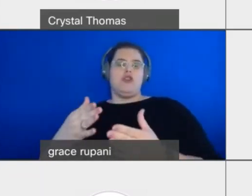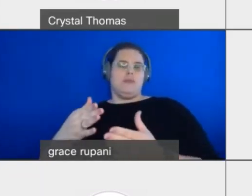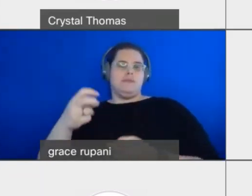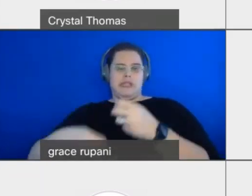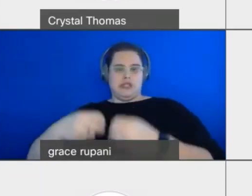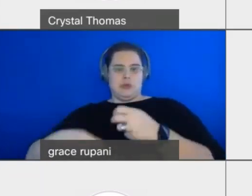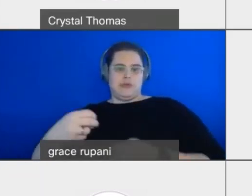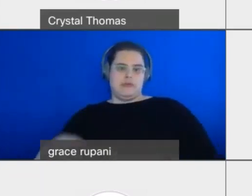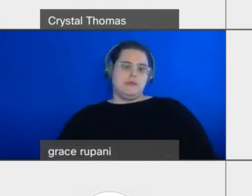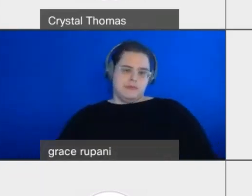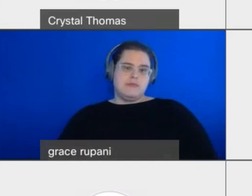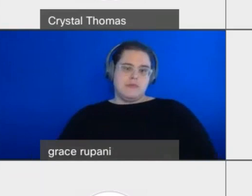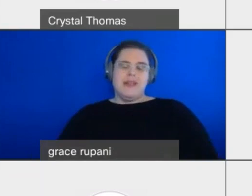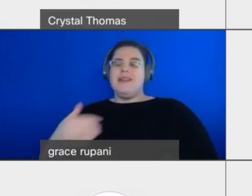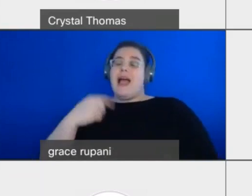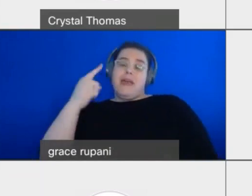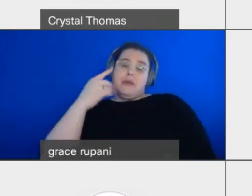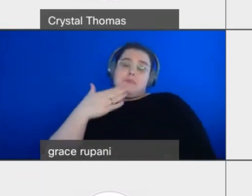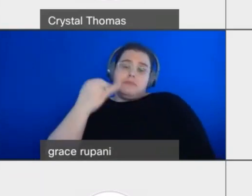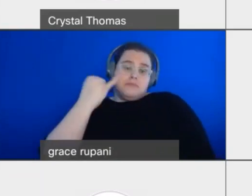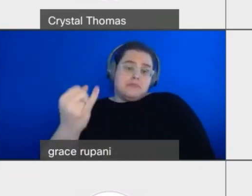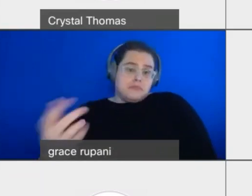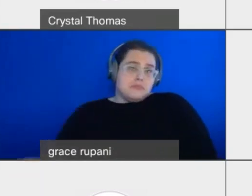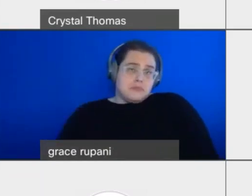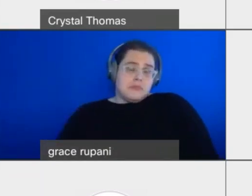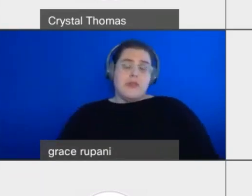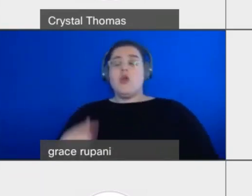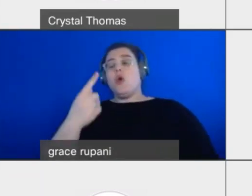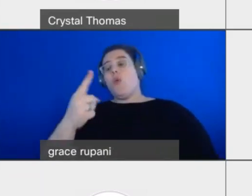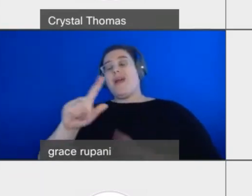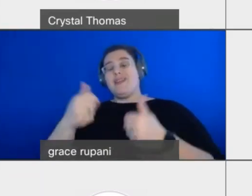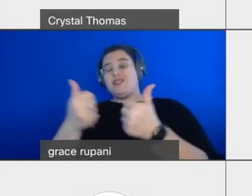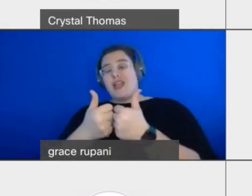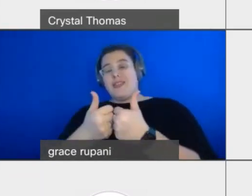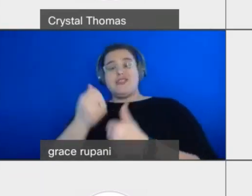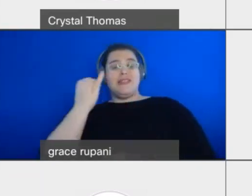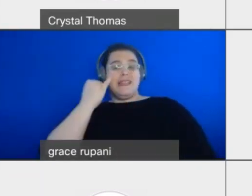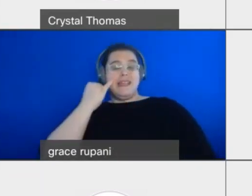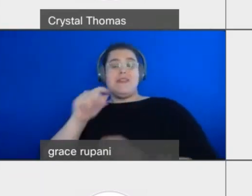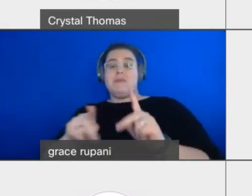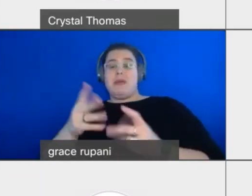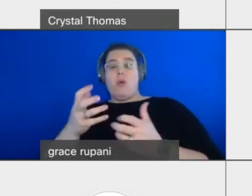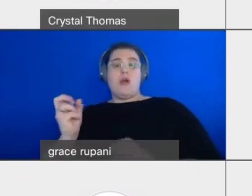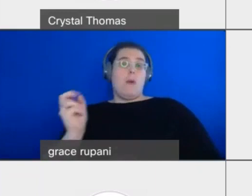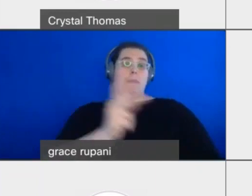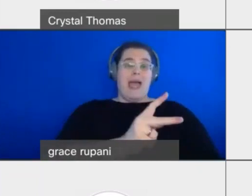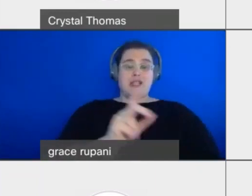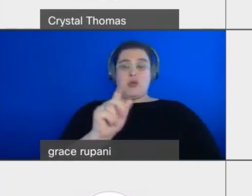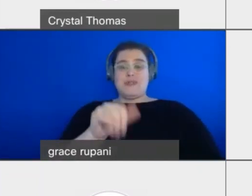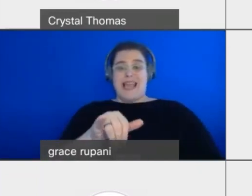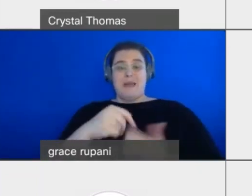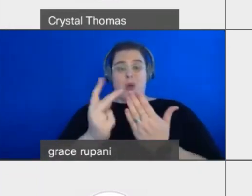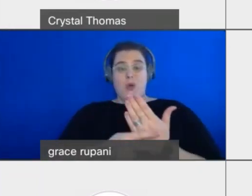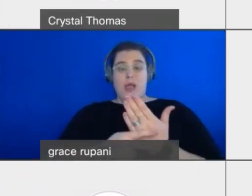is that right now, in order for people to go back to the day programs or have day activities through day providers, it's going to